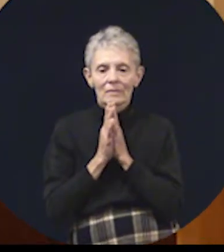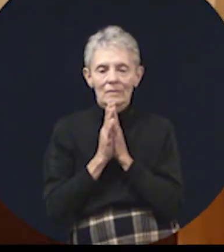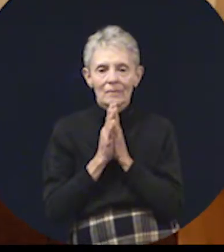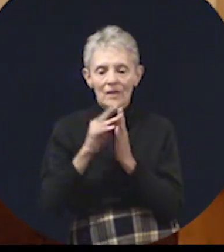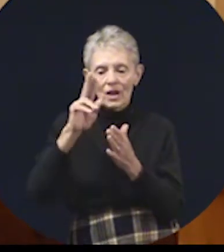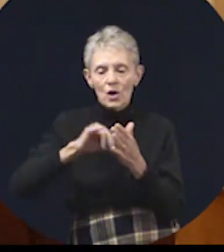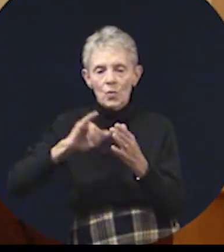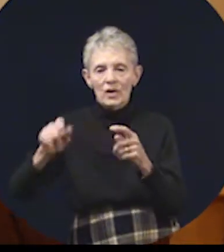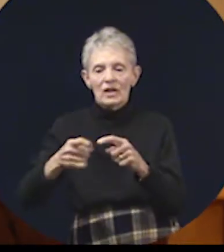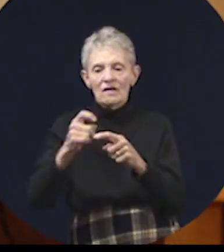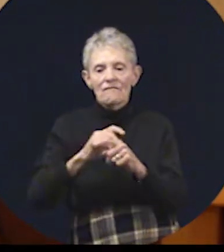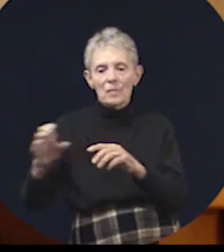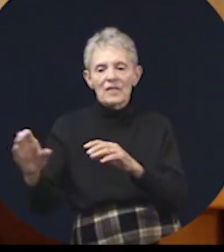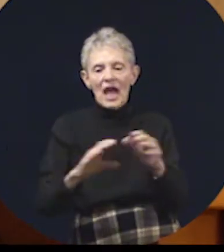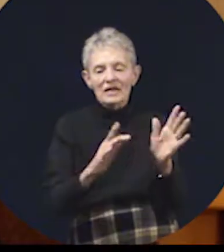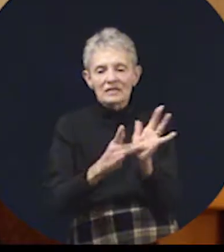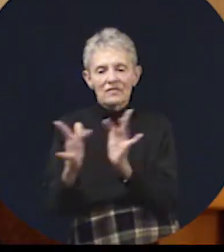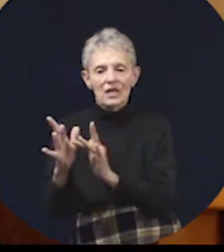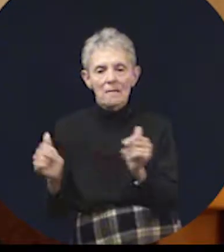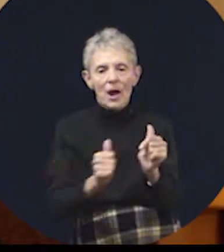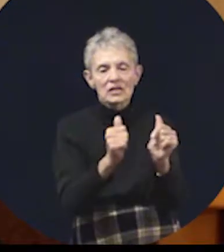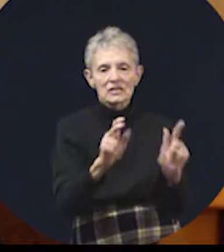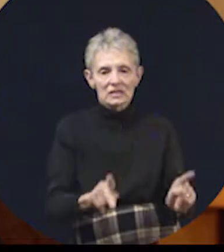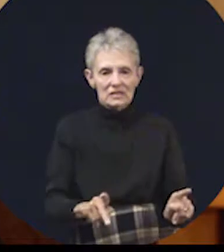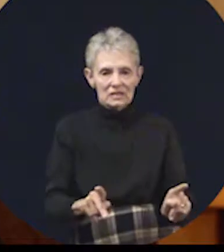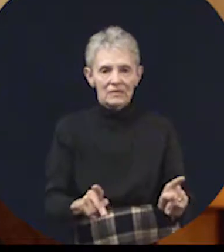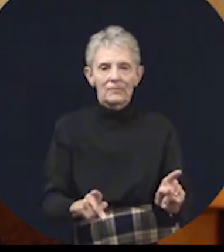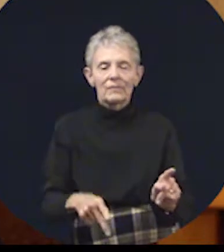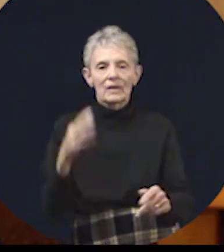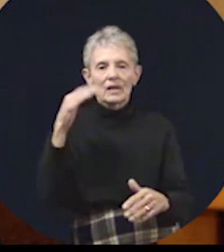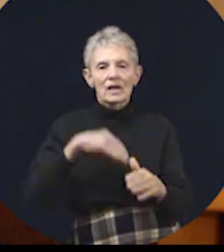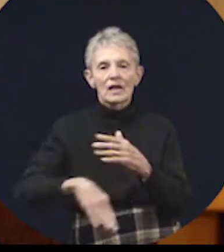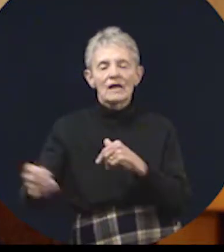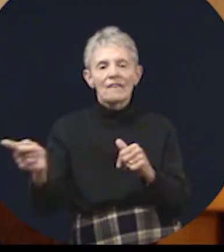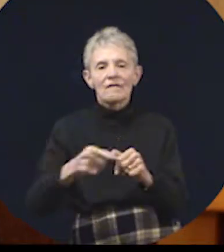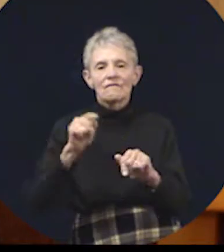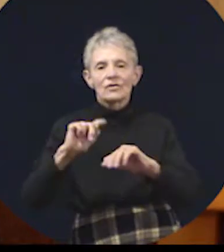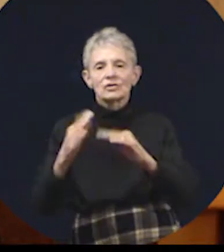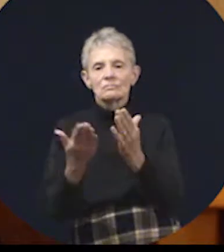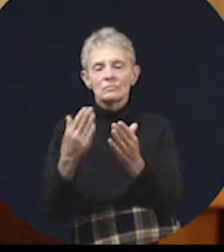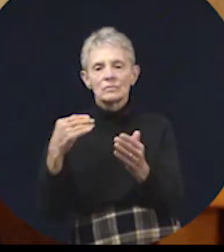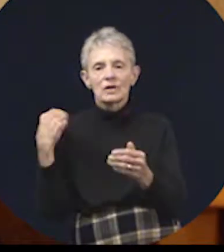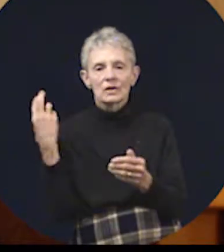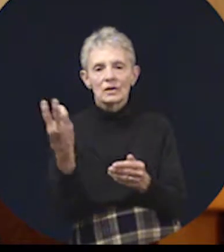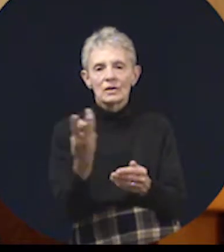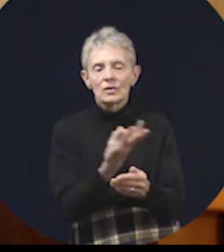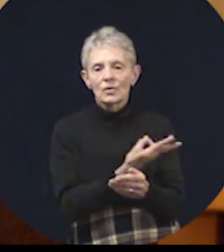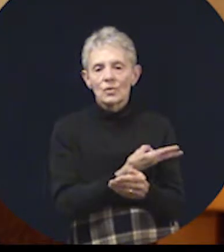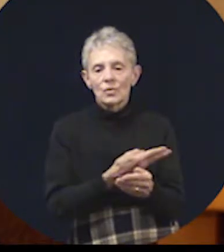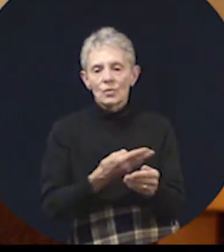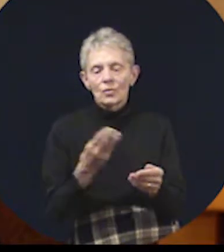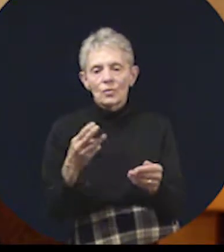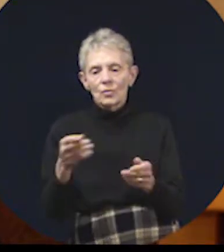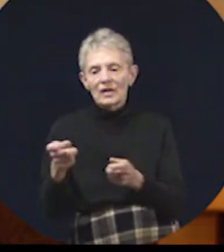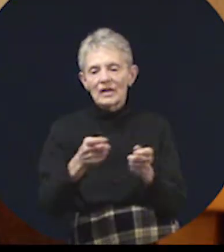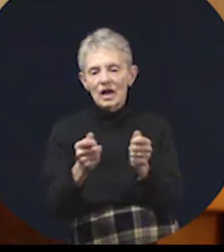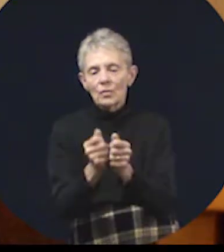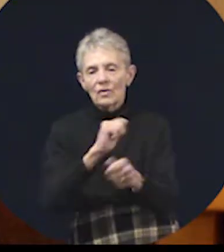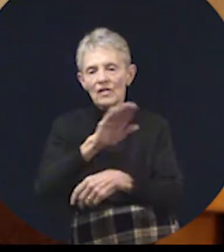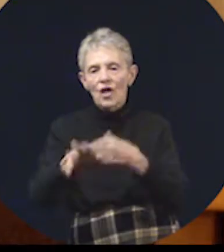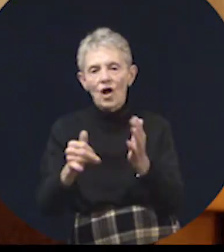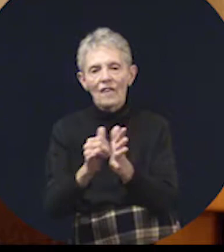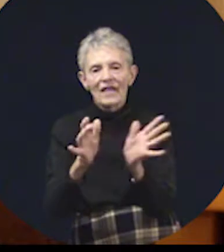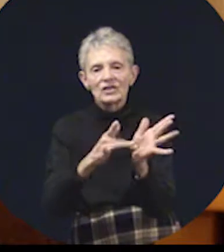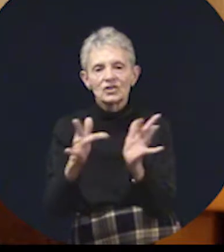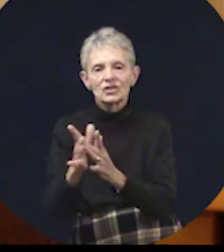A reading from the Acts of the Apostles. In the first book, Theophilus, I dealt with all that Jesus did and